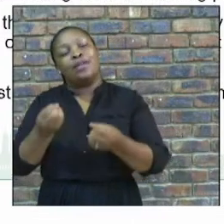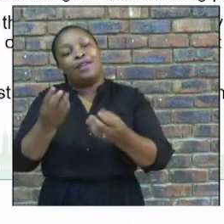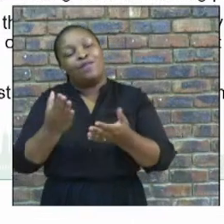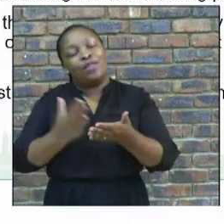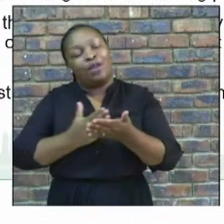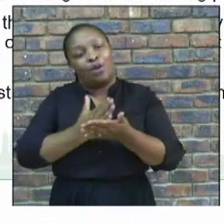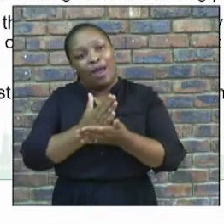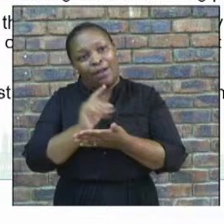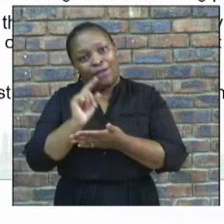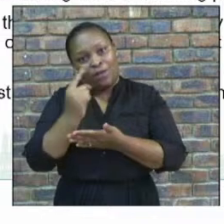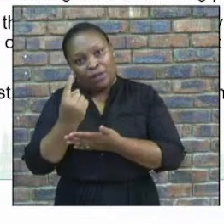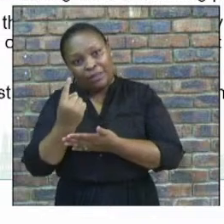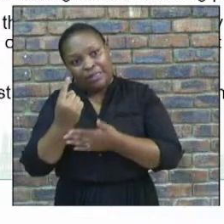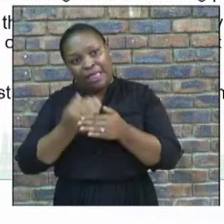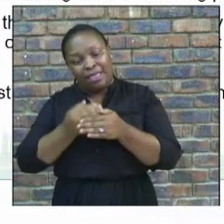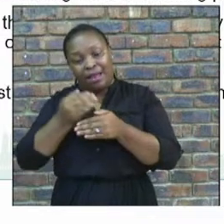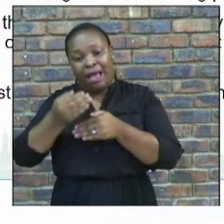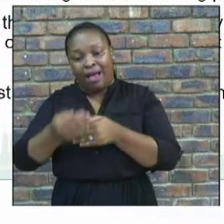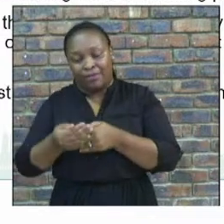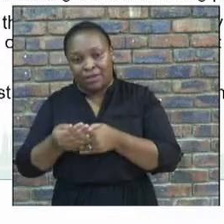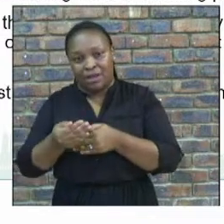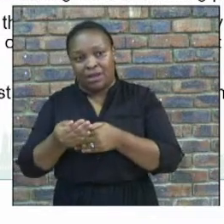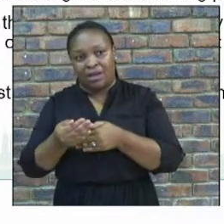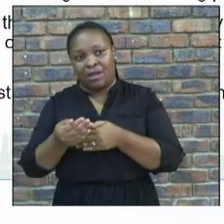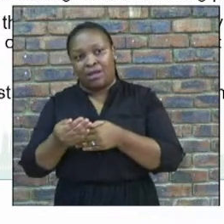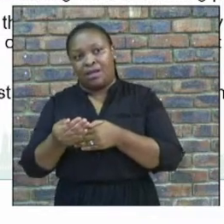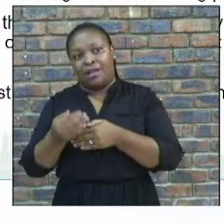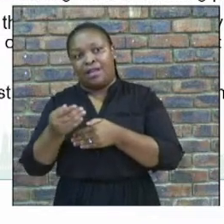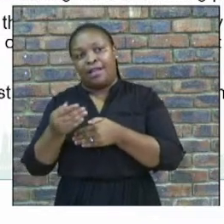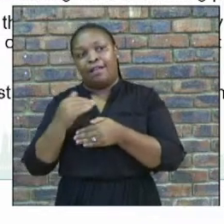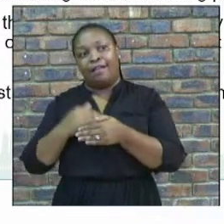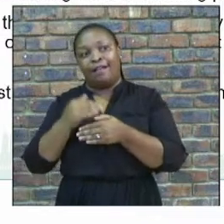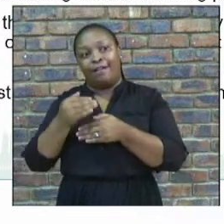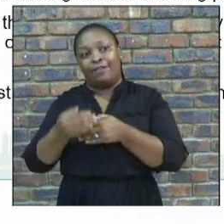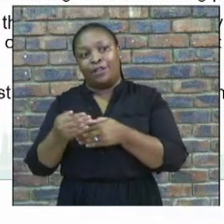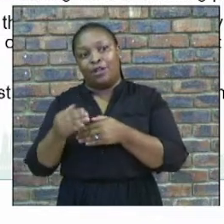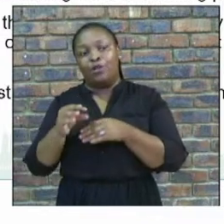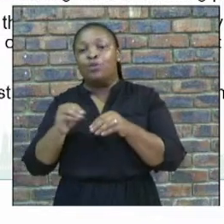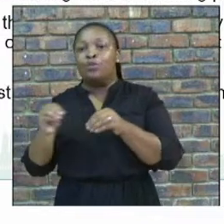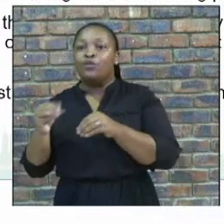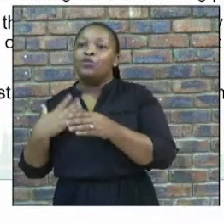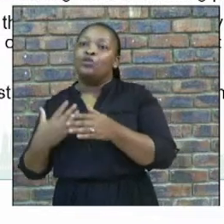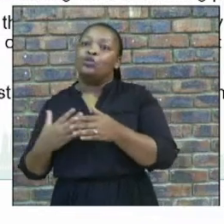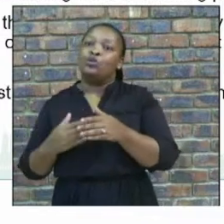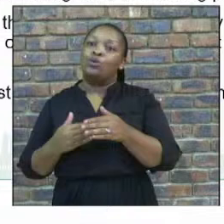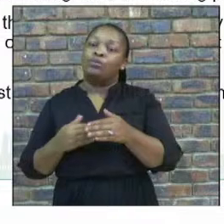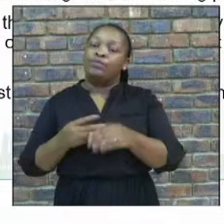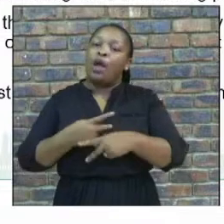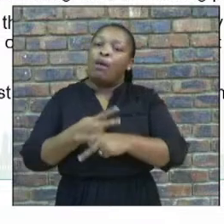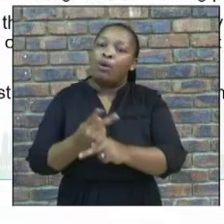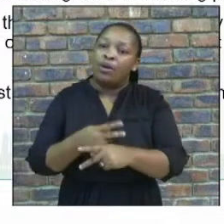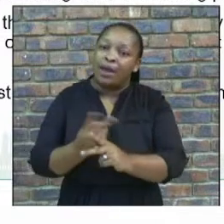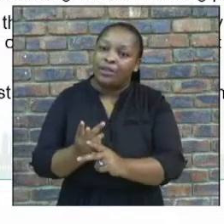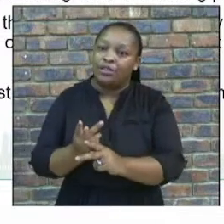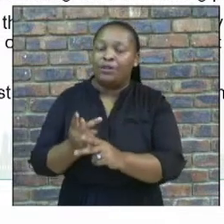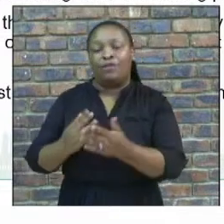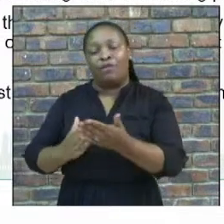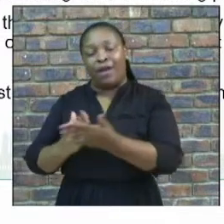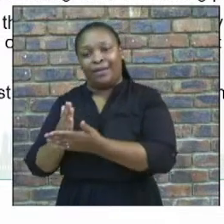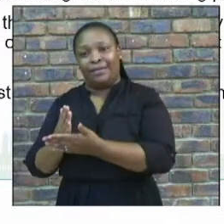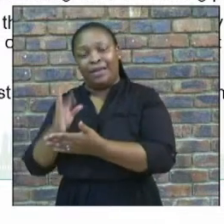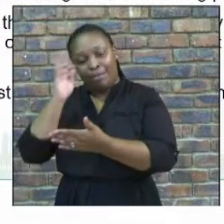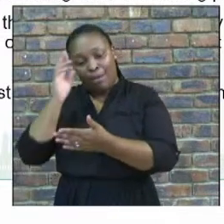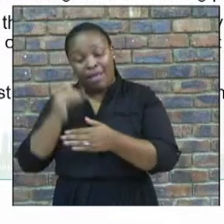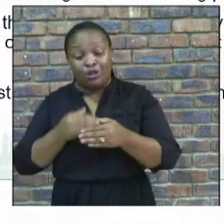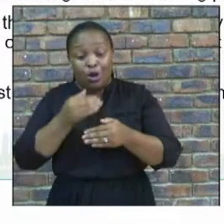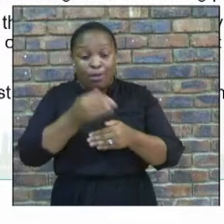Then once you have an exploration right, then you will move to a production right. So even the exploration right,